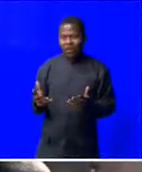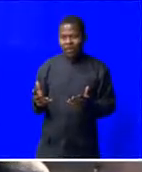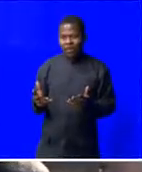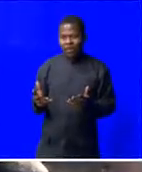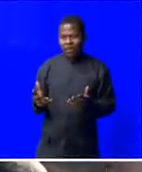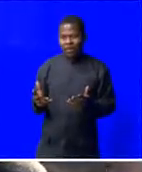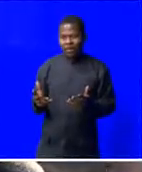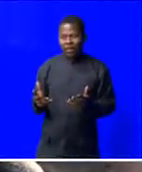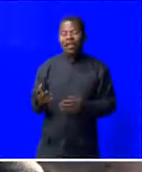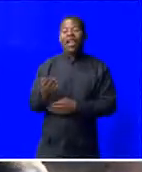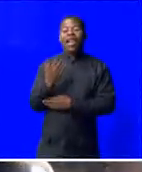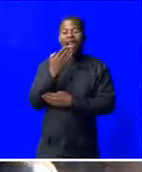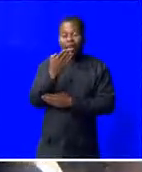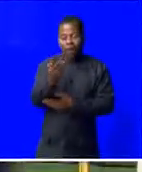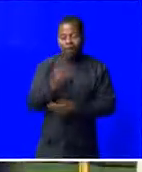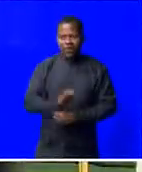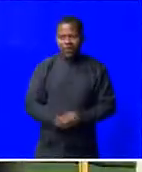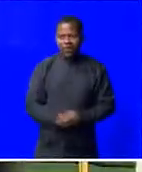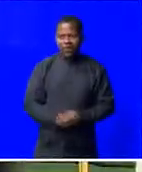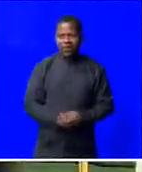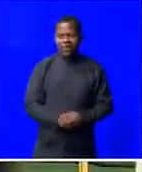Rijkenberg? Thank you.